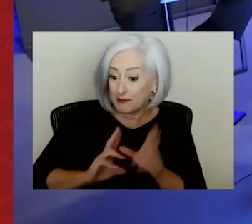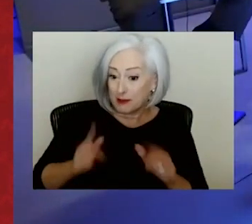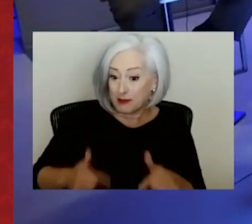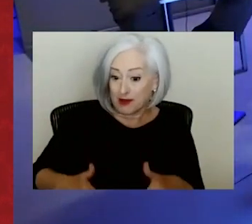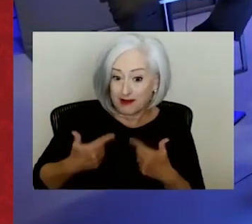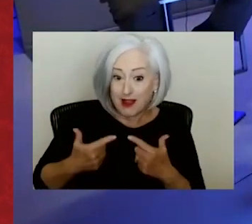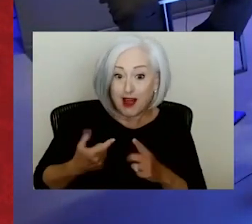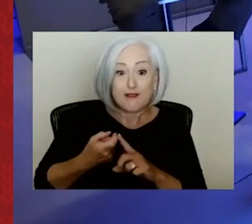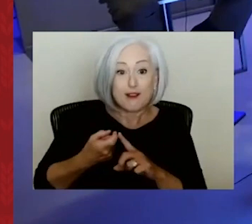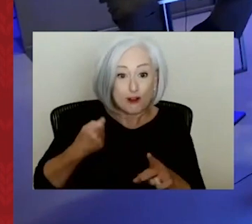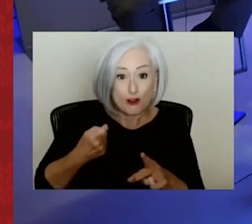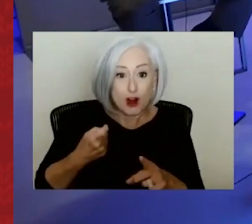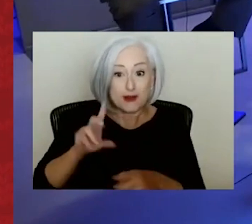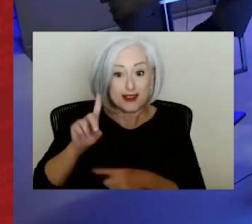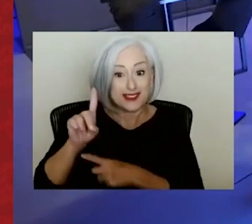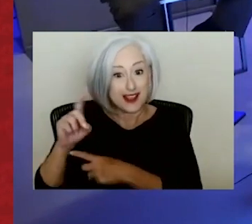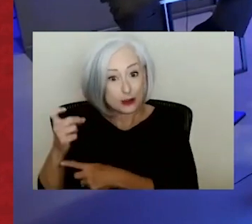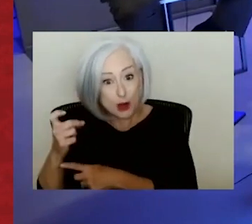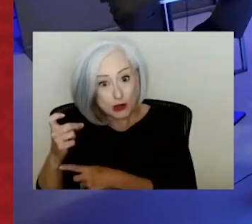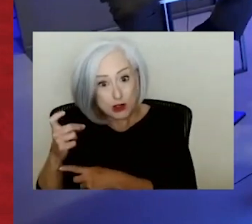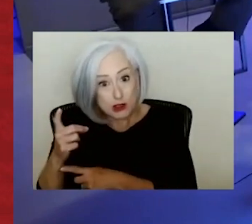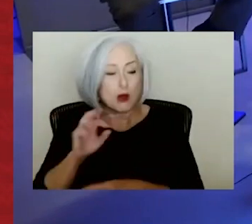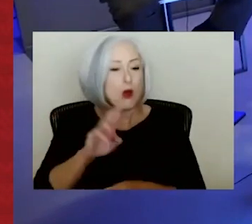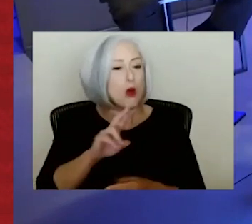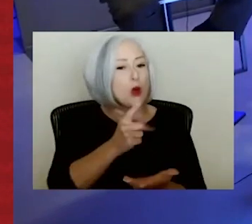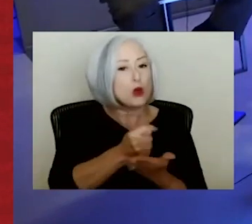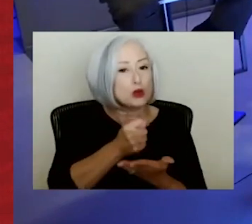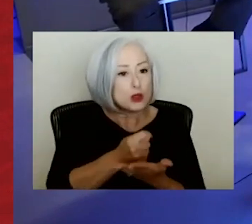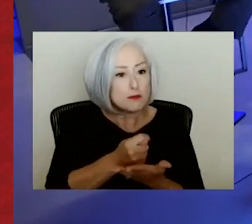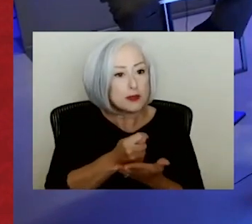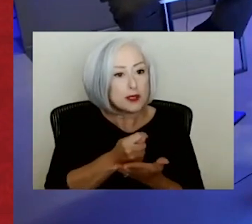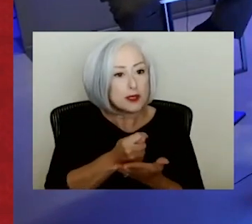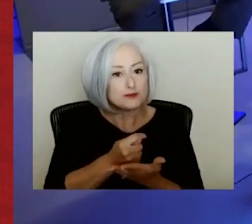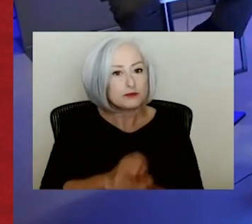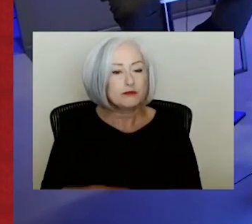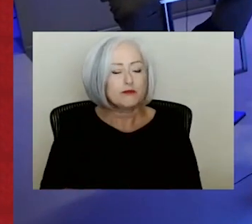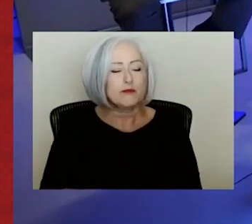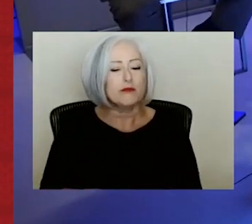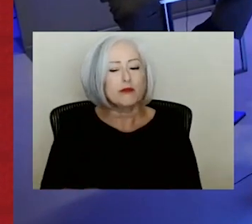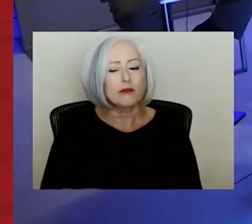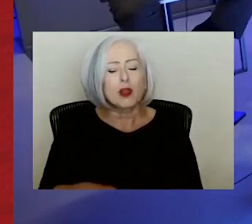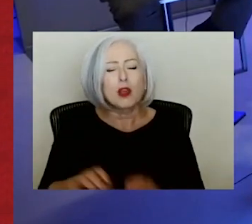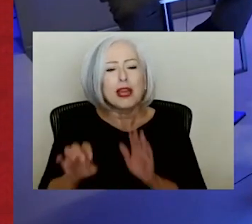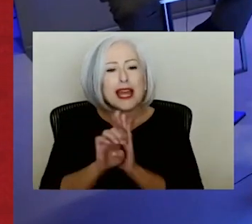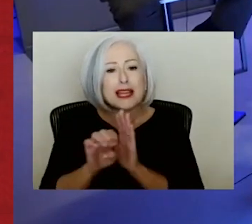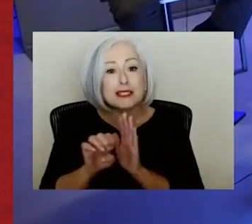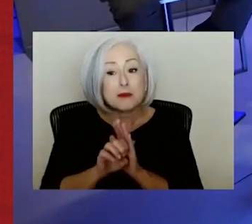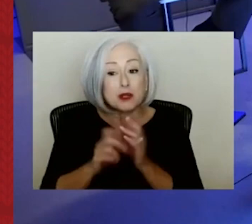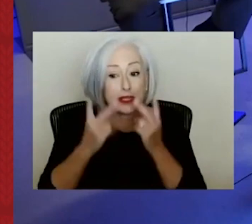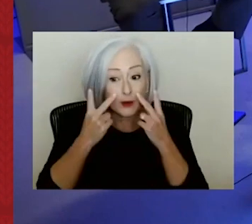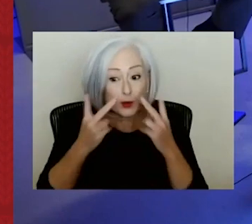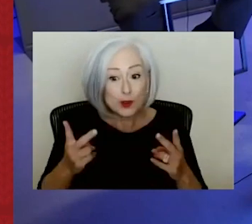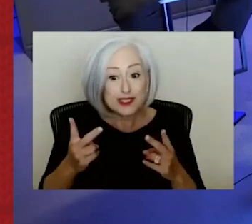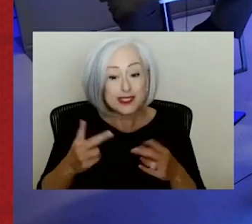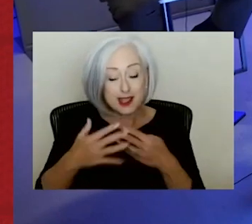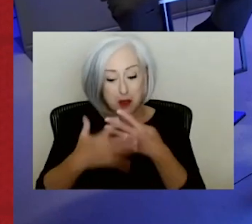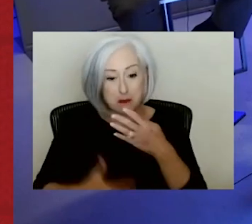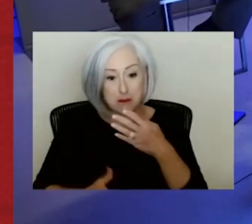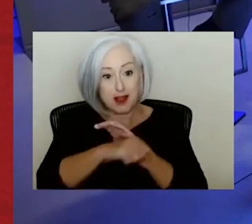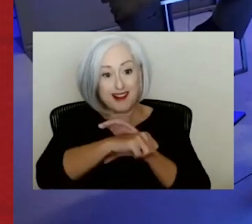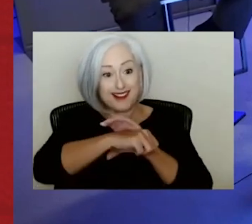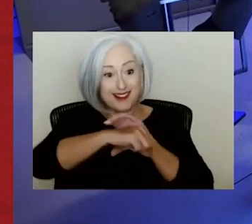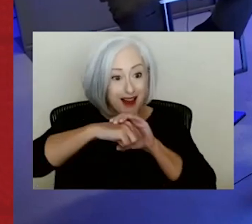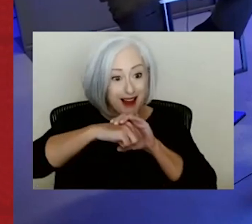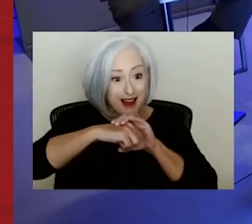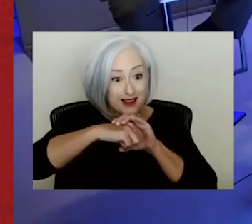treatment. And because it helps kind of direct, for example, where you have to go break up a clot or where you have to go dilate a vessel or put a